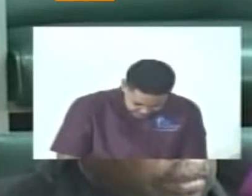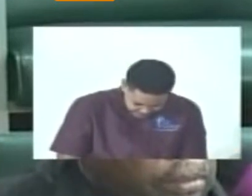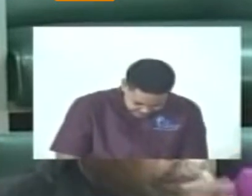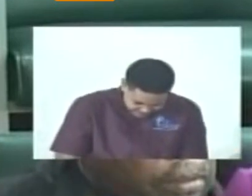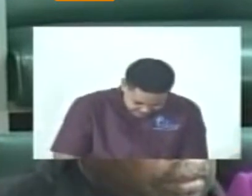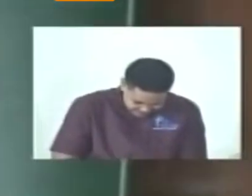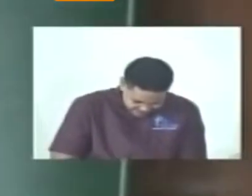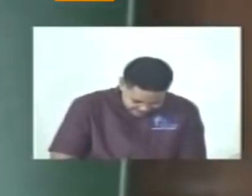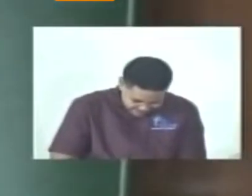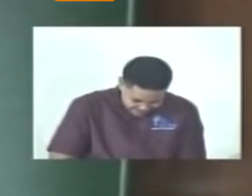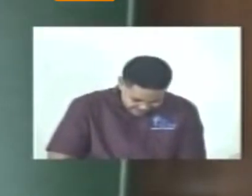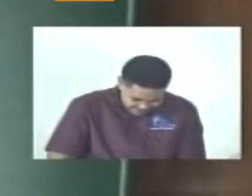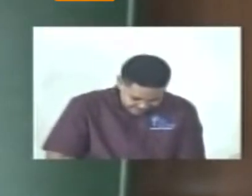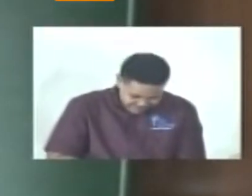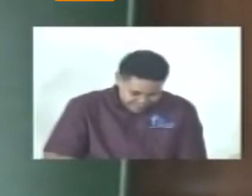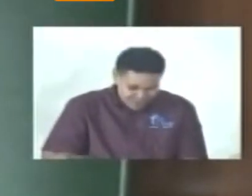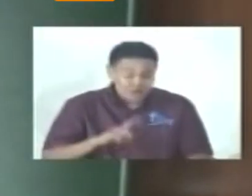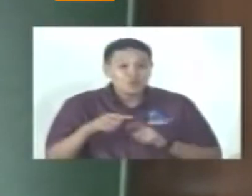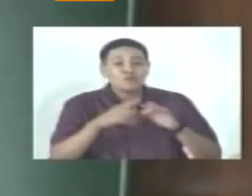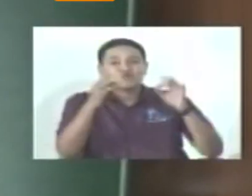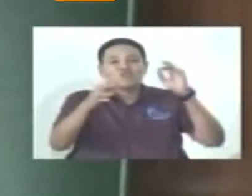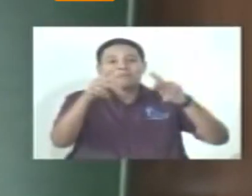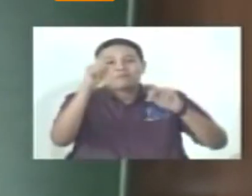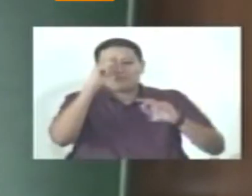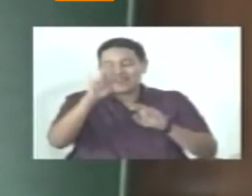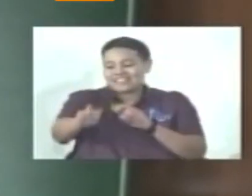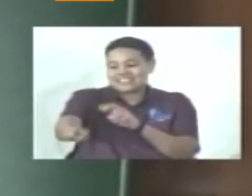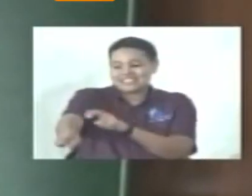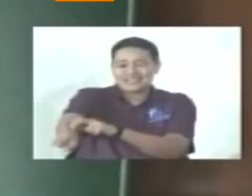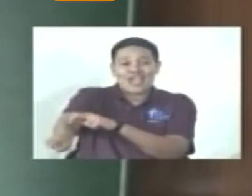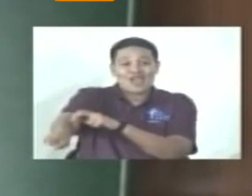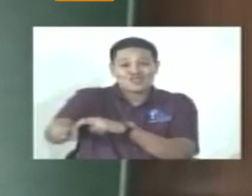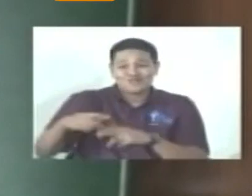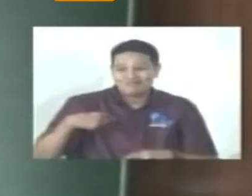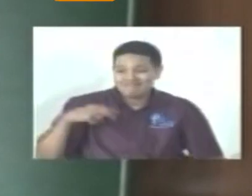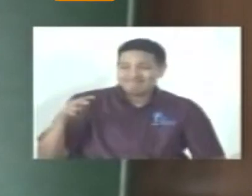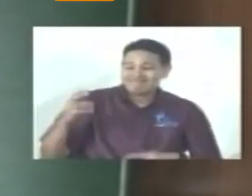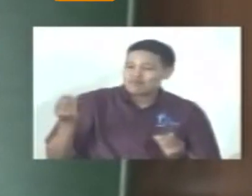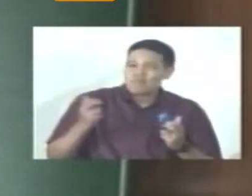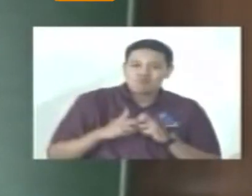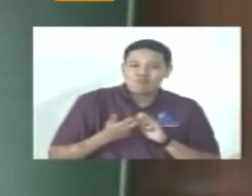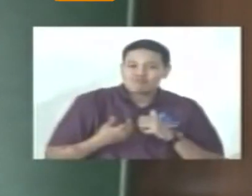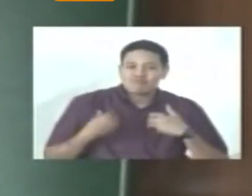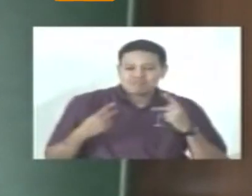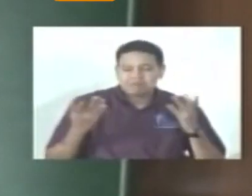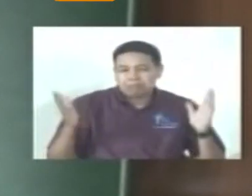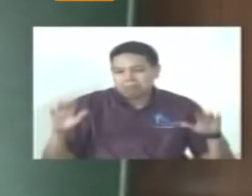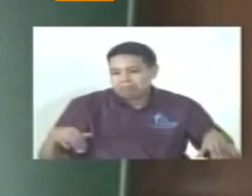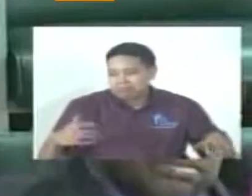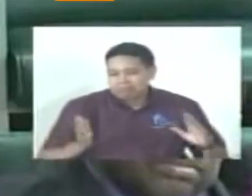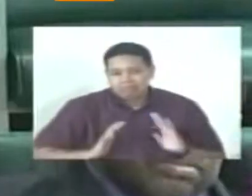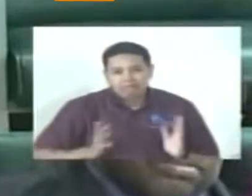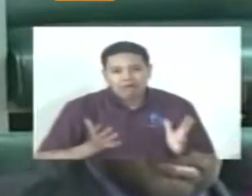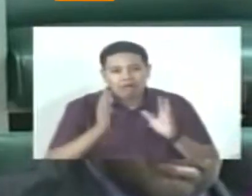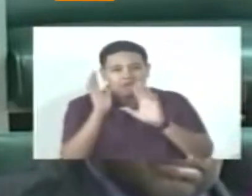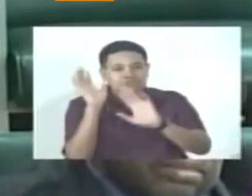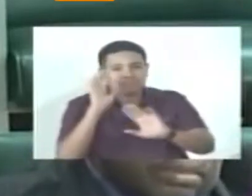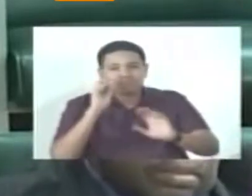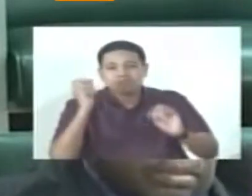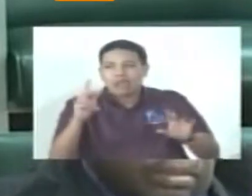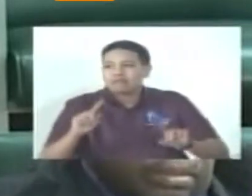When we judge people because they are tattooed, they don't have a problem with it at all. And I hesitated